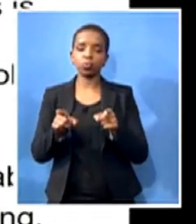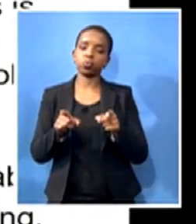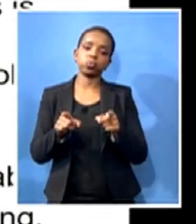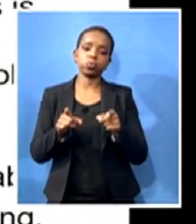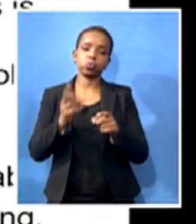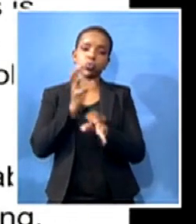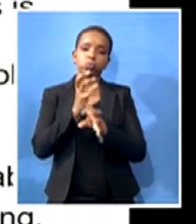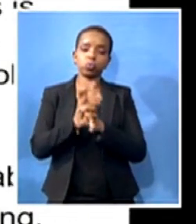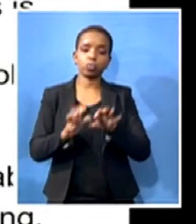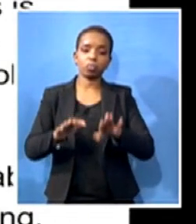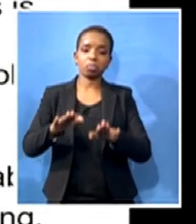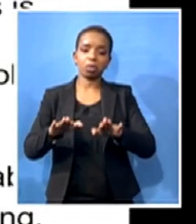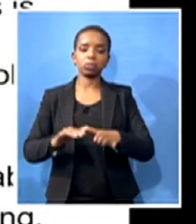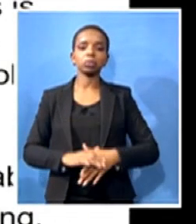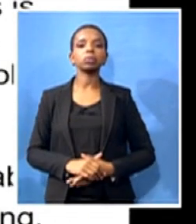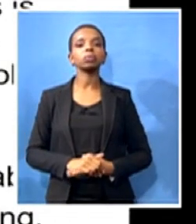So,